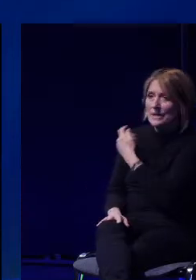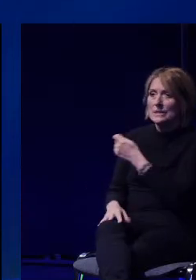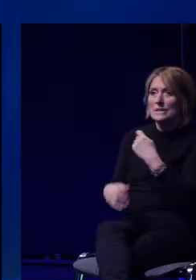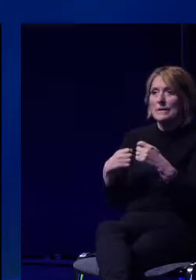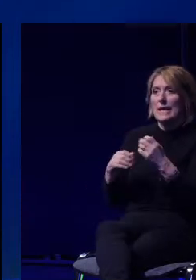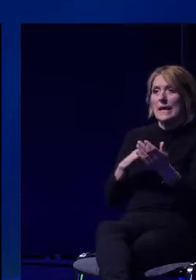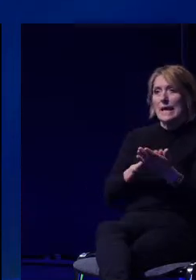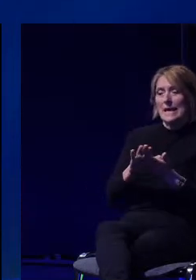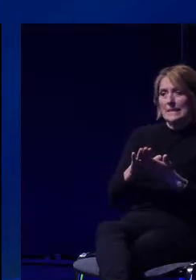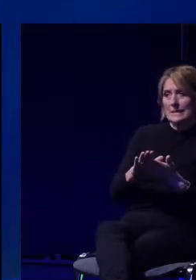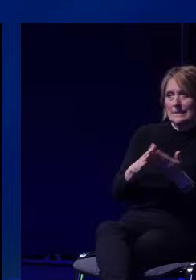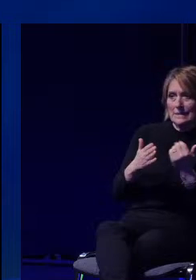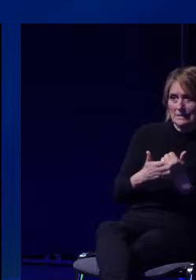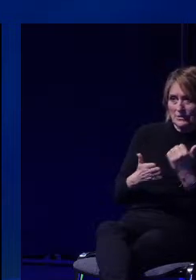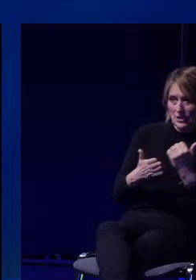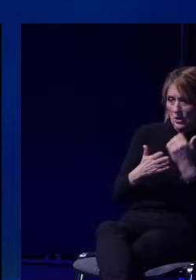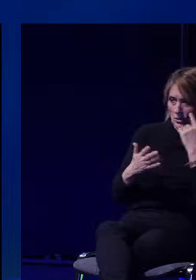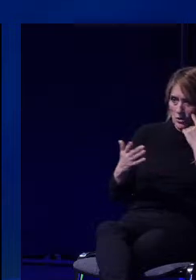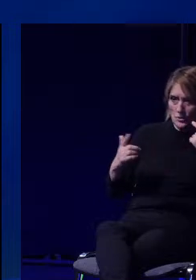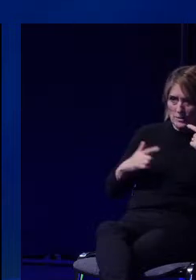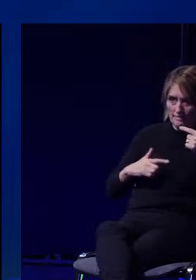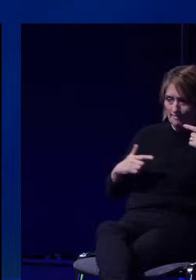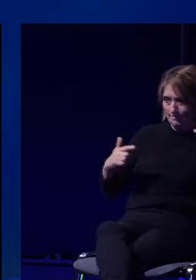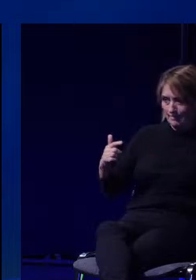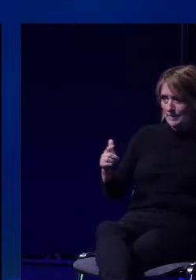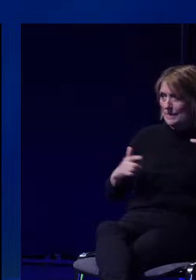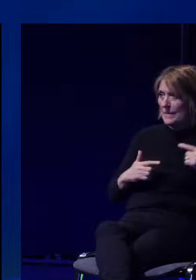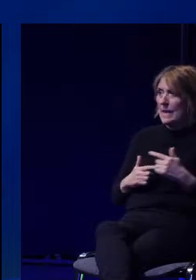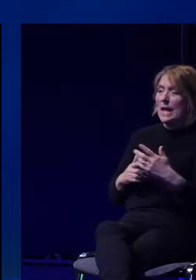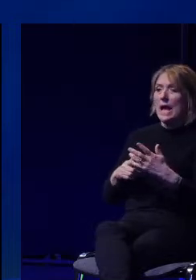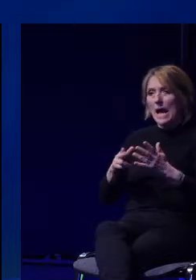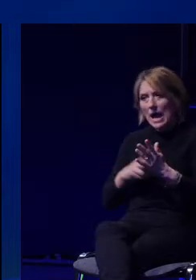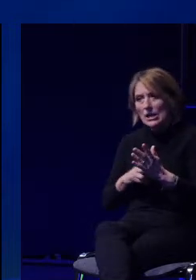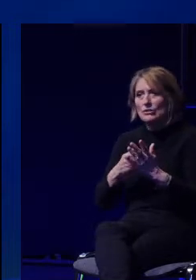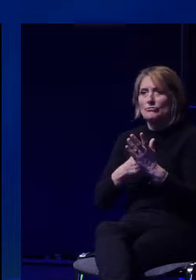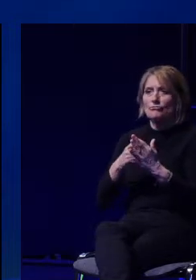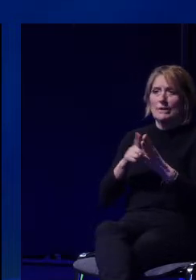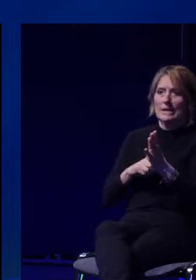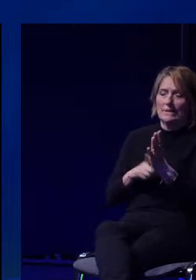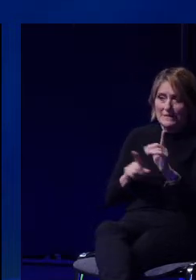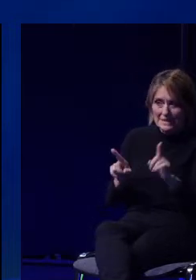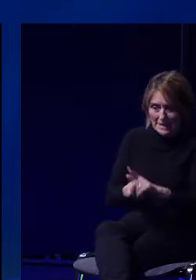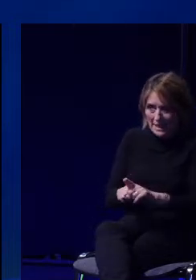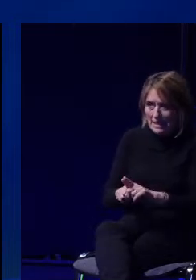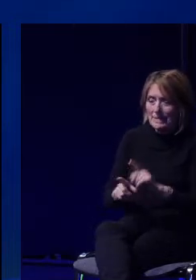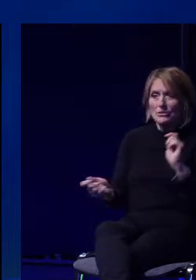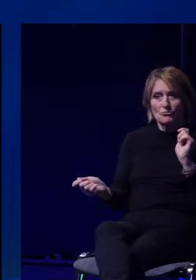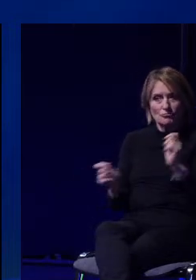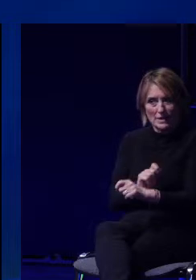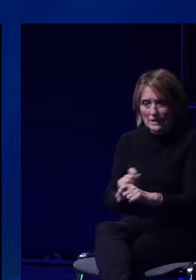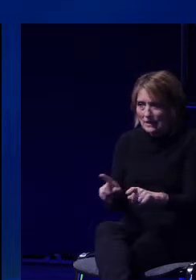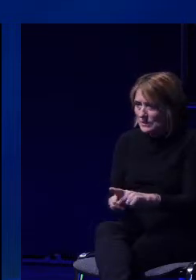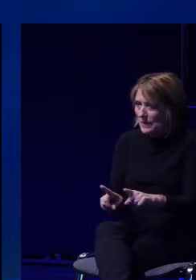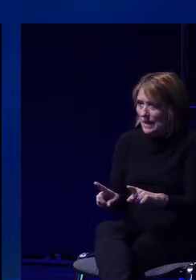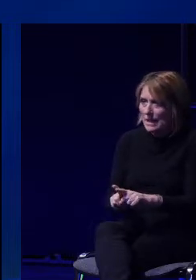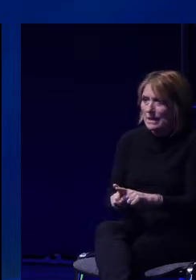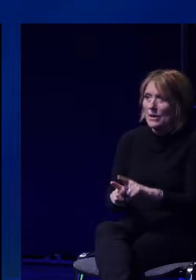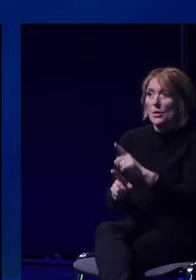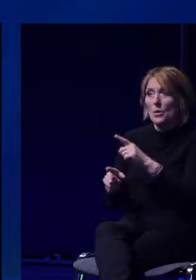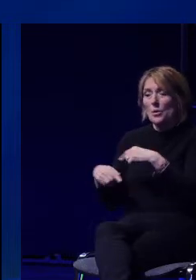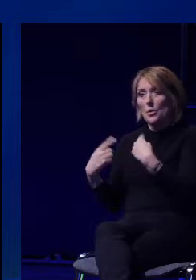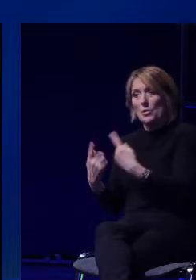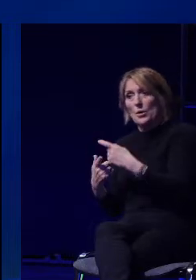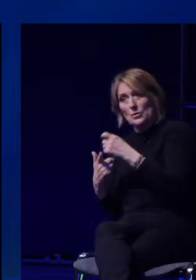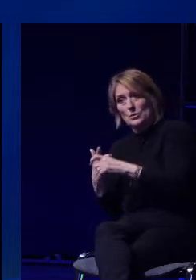did fantastically there. But obviously, Unreal does that too. In fact, Radical does it too. I think the reason we all do this